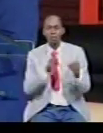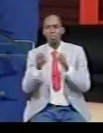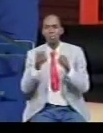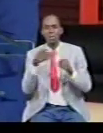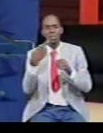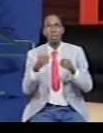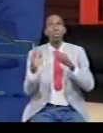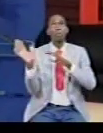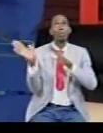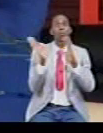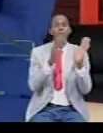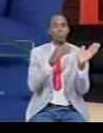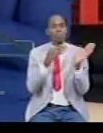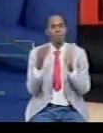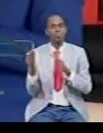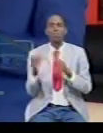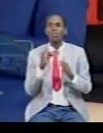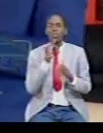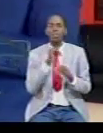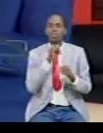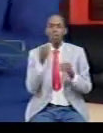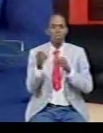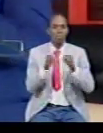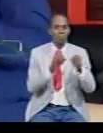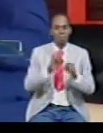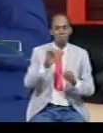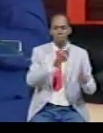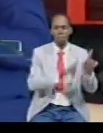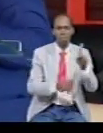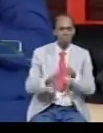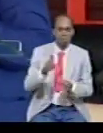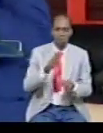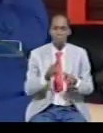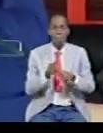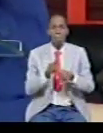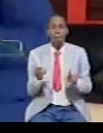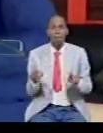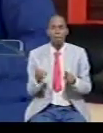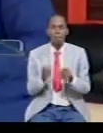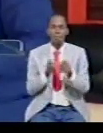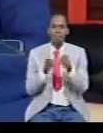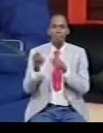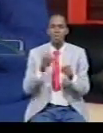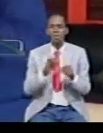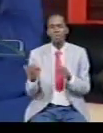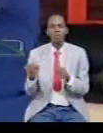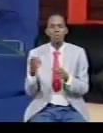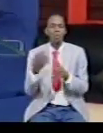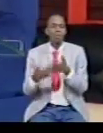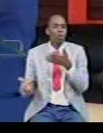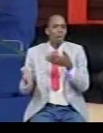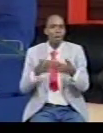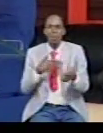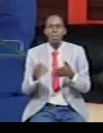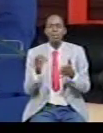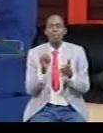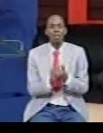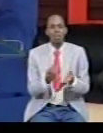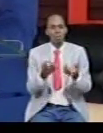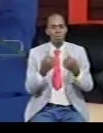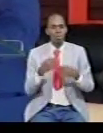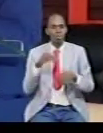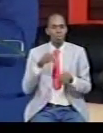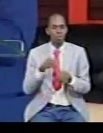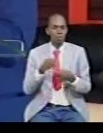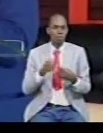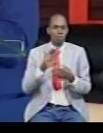beateth the air. He's not fighting people. He's fighting whatever might come in his own life, in